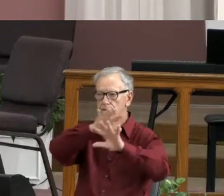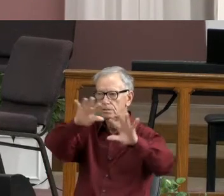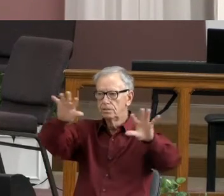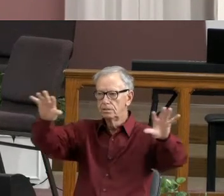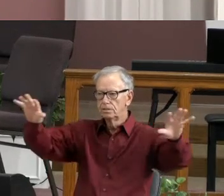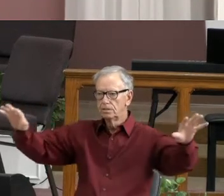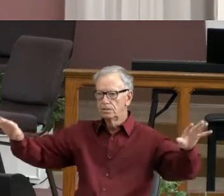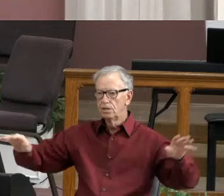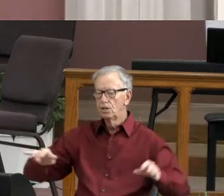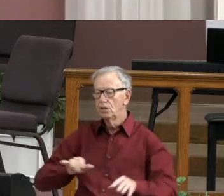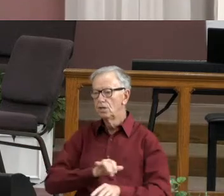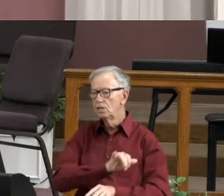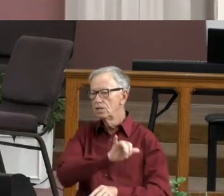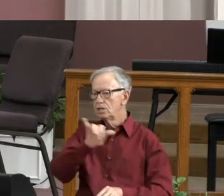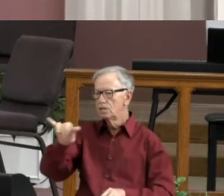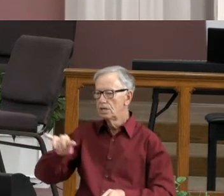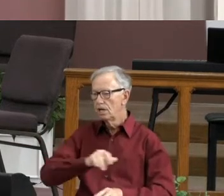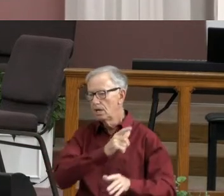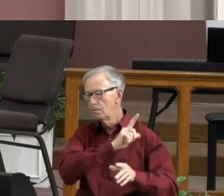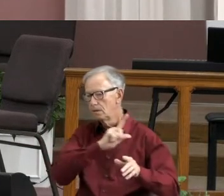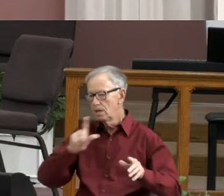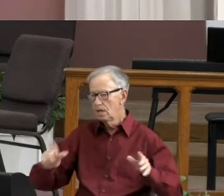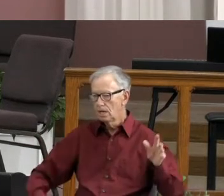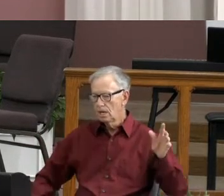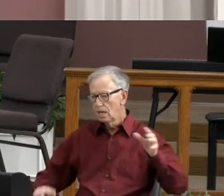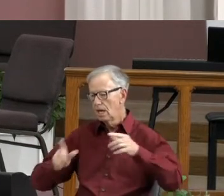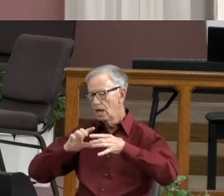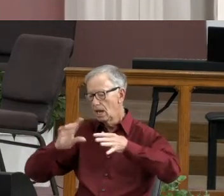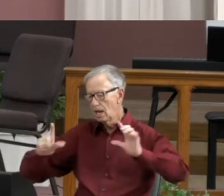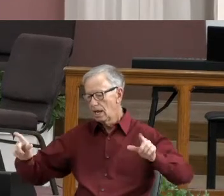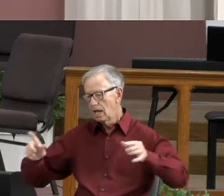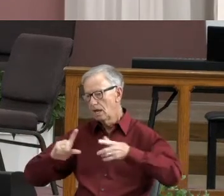used the same language and the same words.